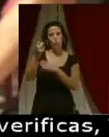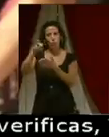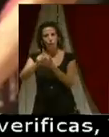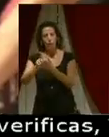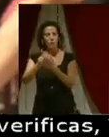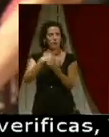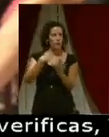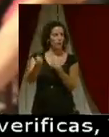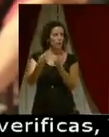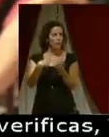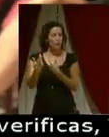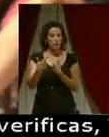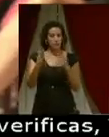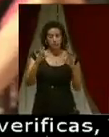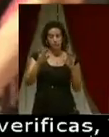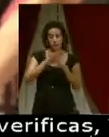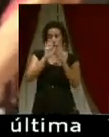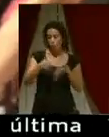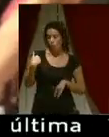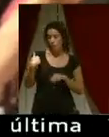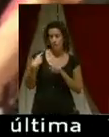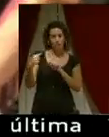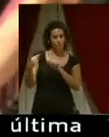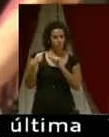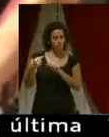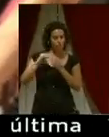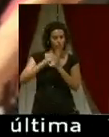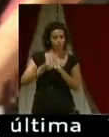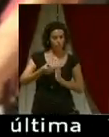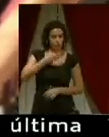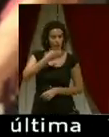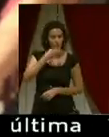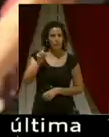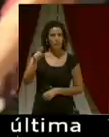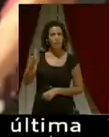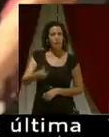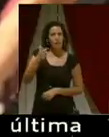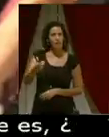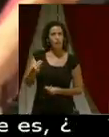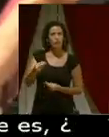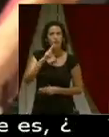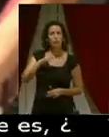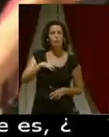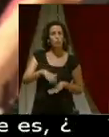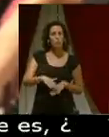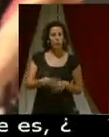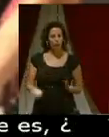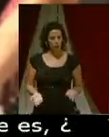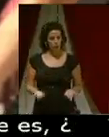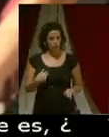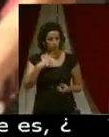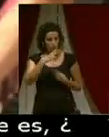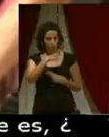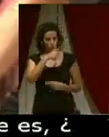then you give feedback again. And the last time I talked to an Apple engineer, I said